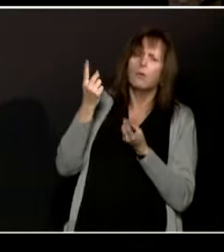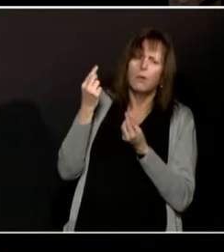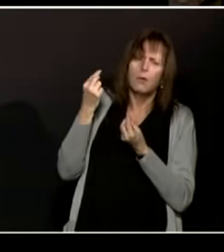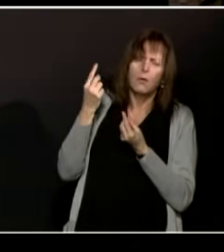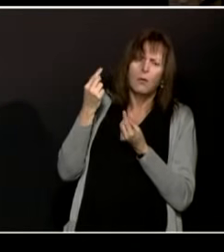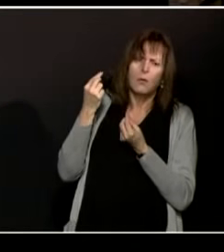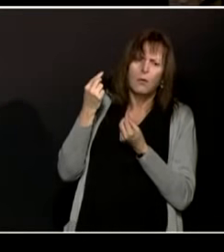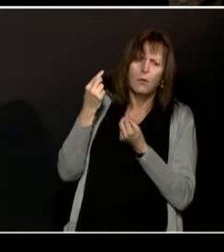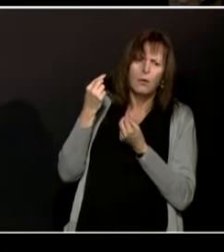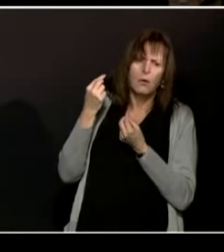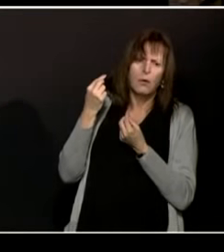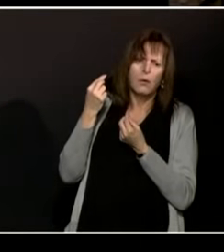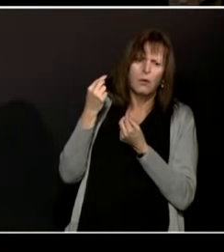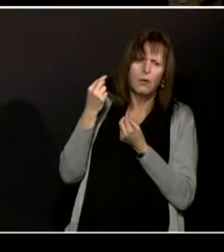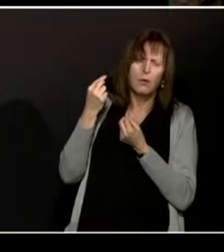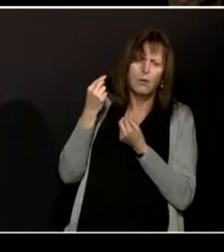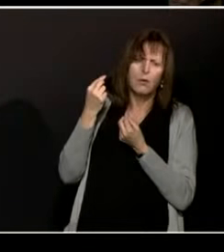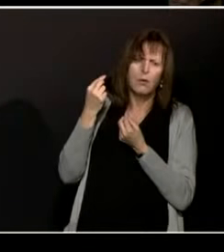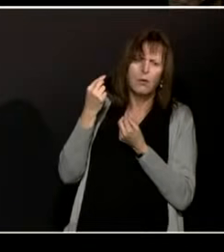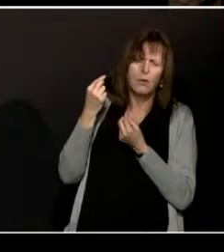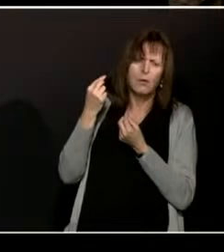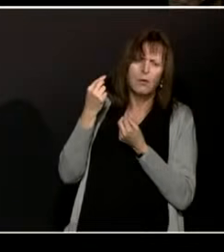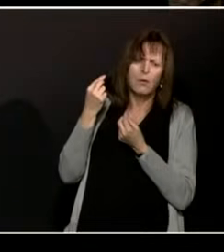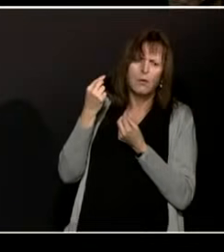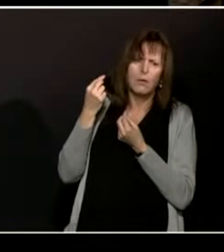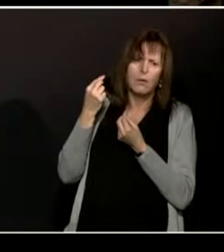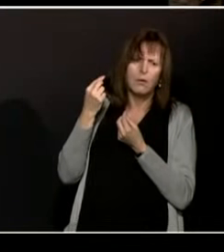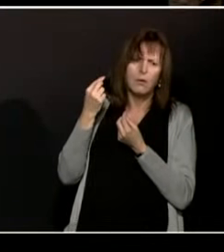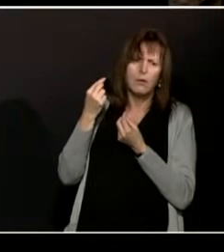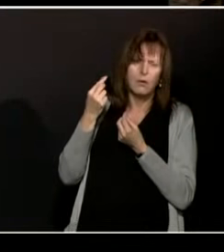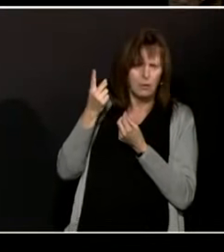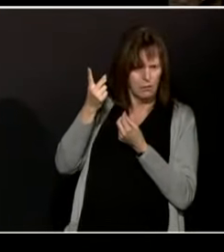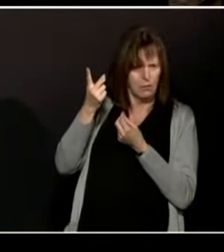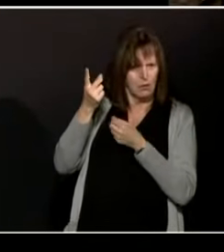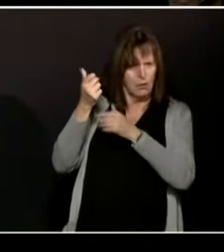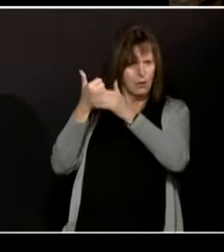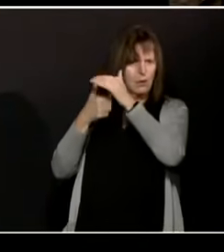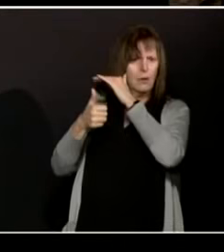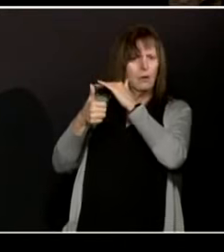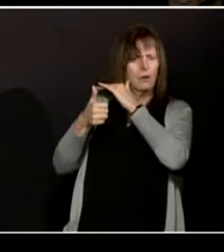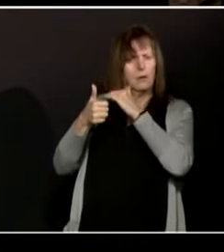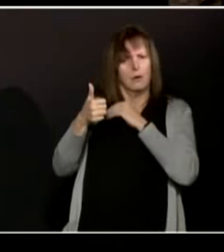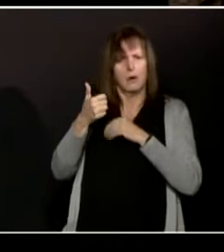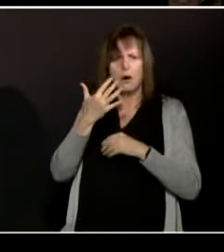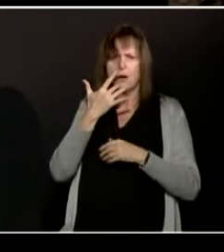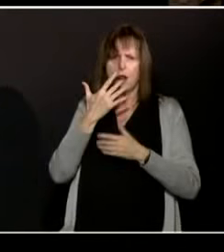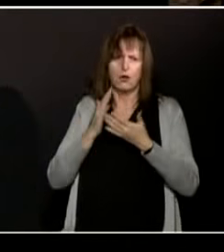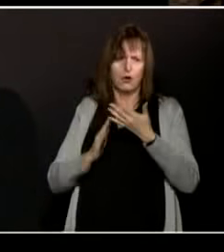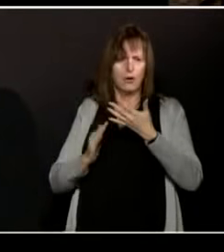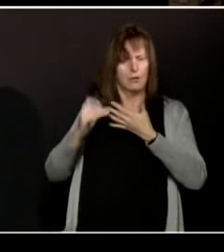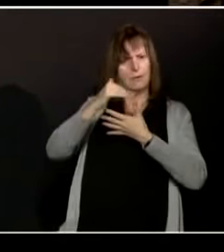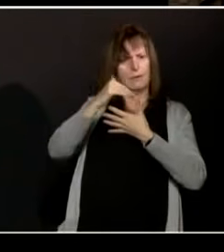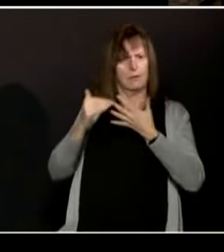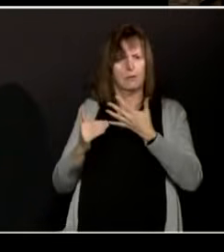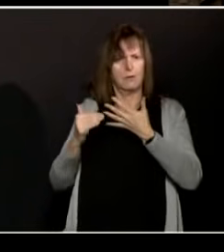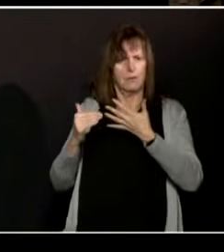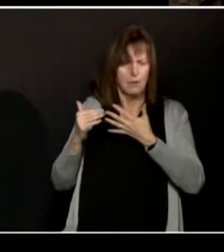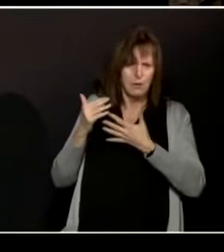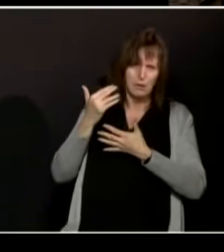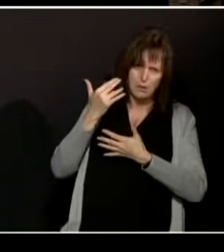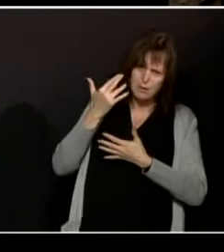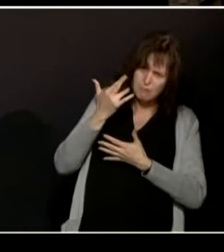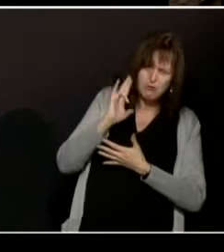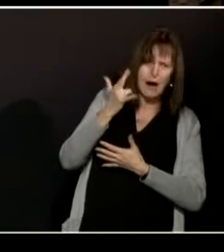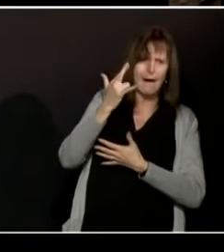this essentially under the gray zone restrictions. So what measures did they take that we